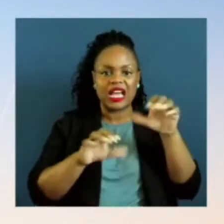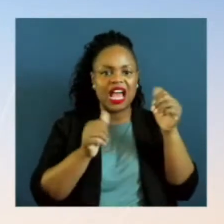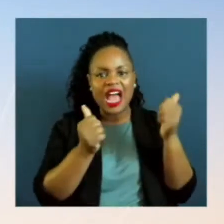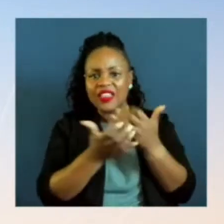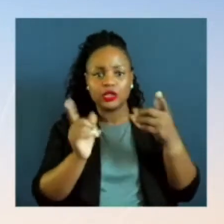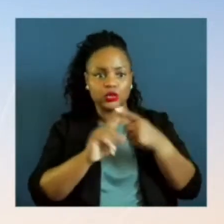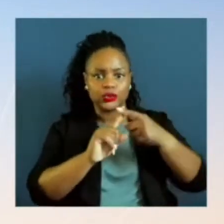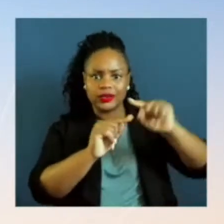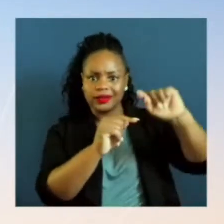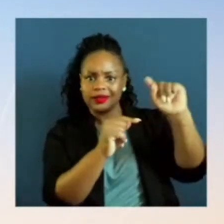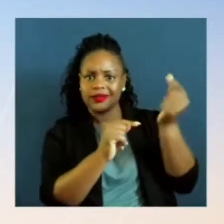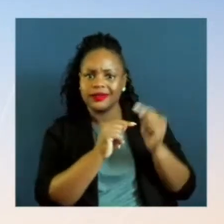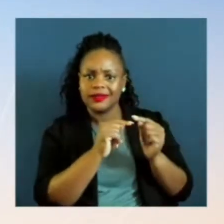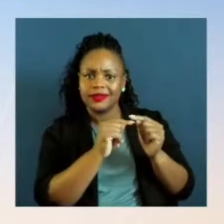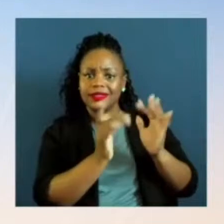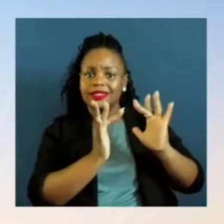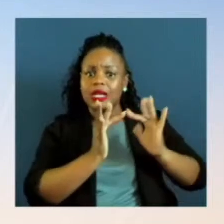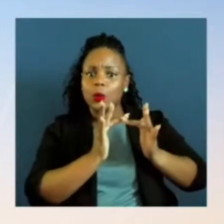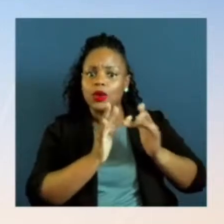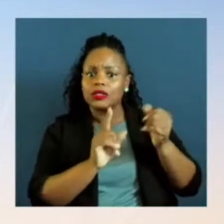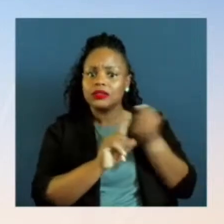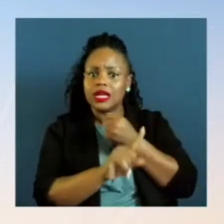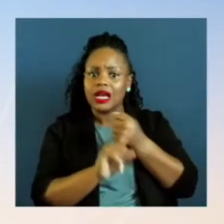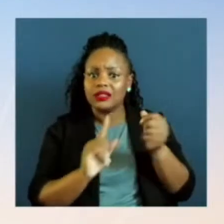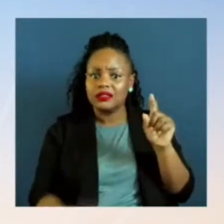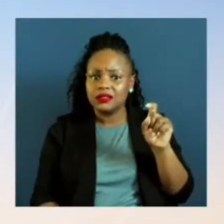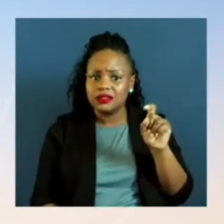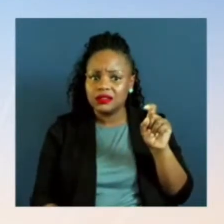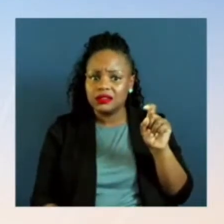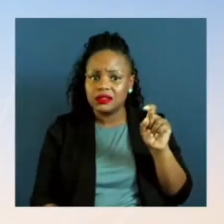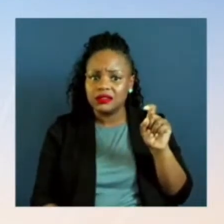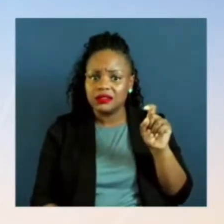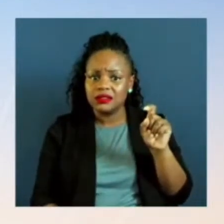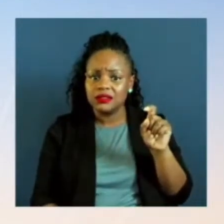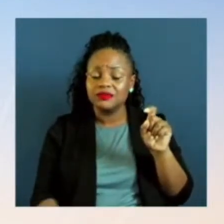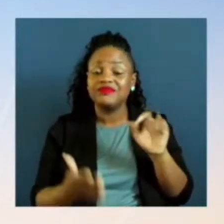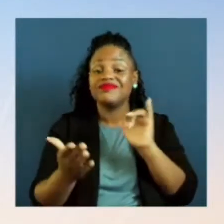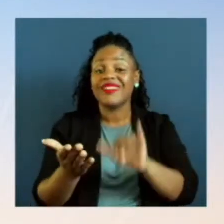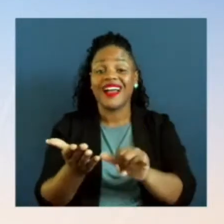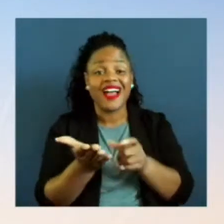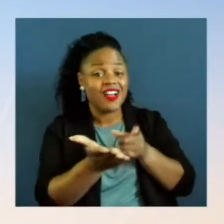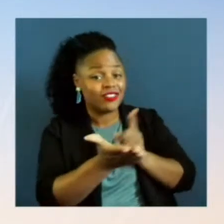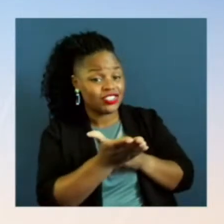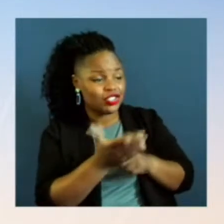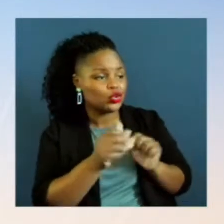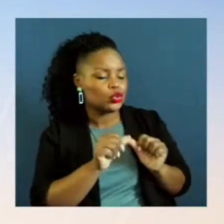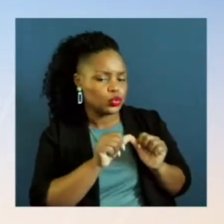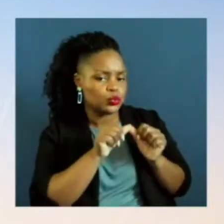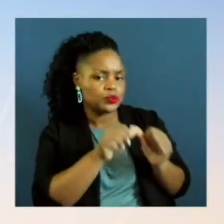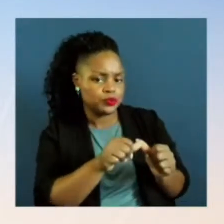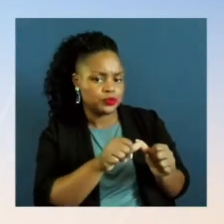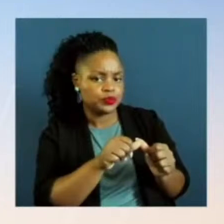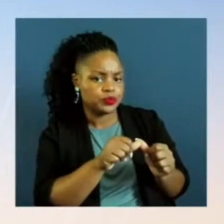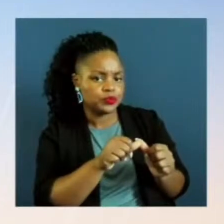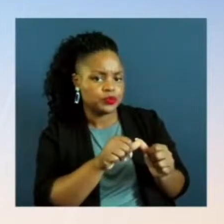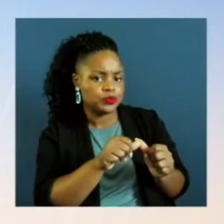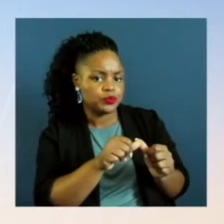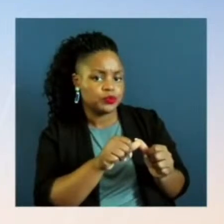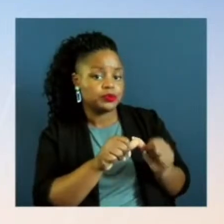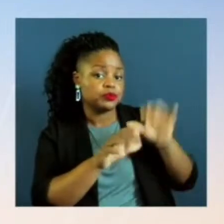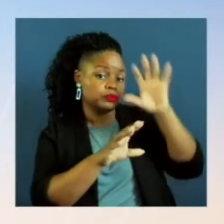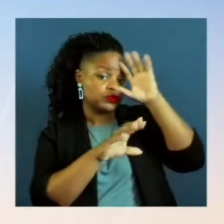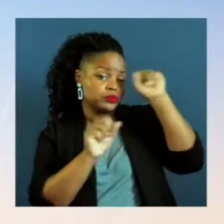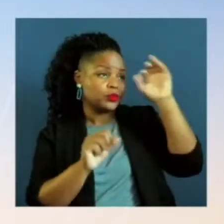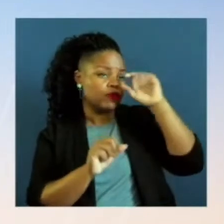discussions with the Russians continue. As President Biden noted, he's looking for action with regard to addressing cyber